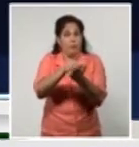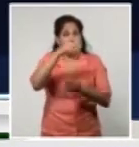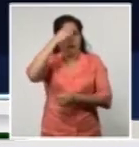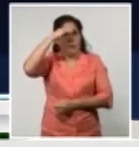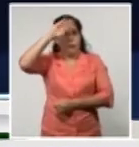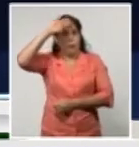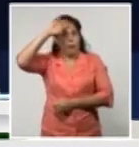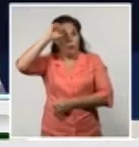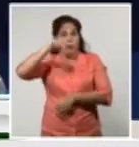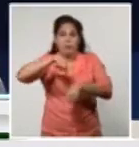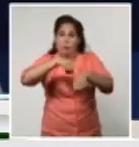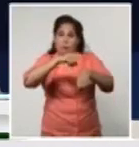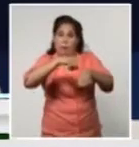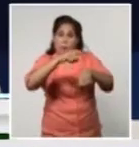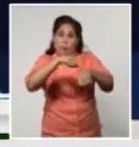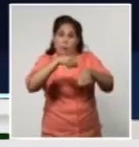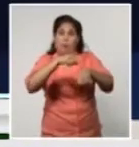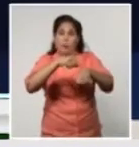people,